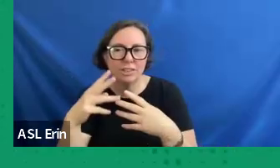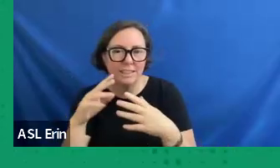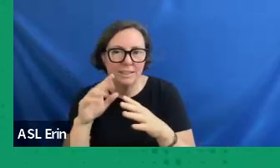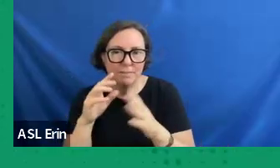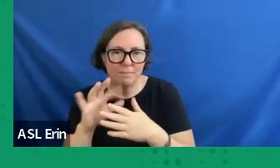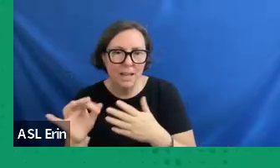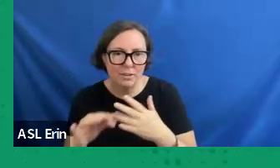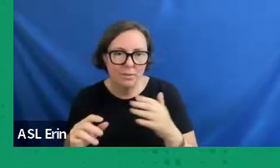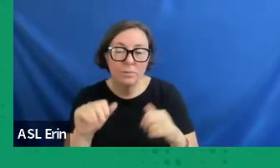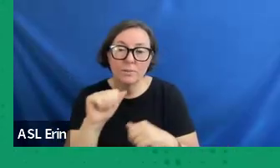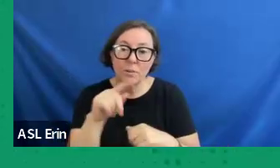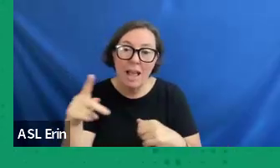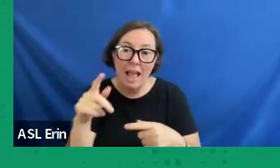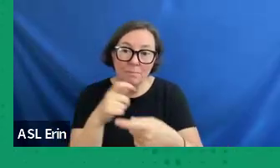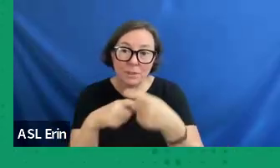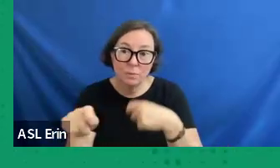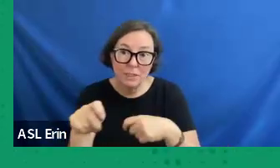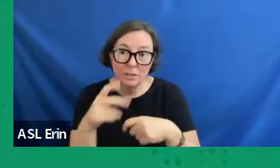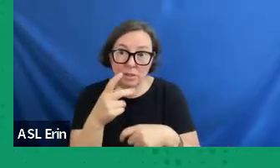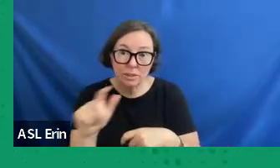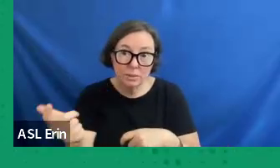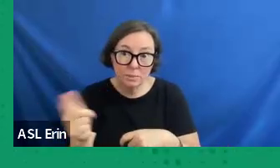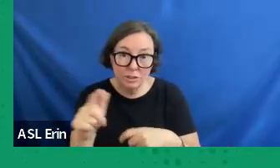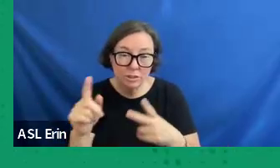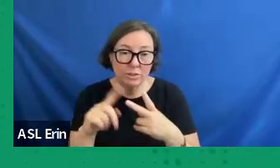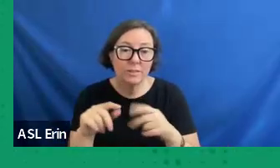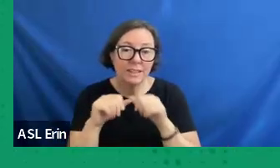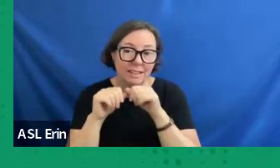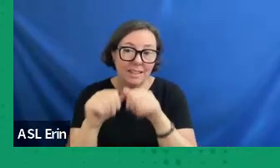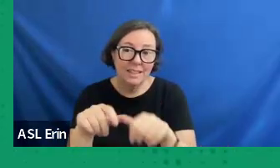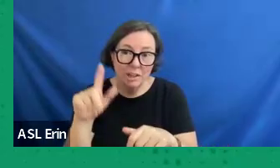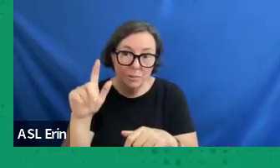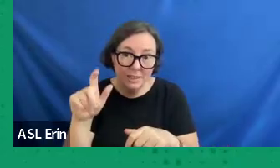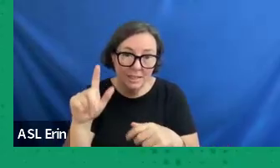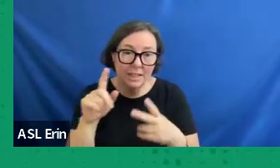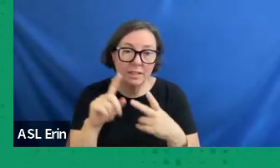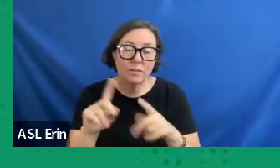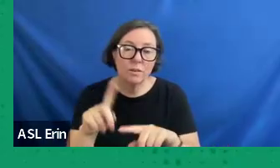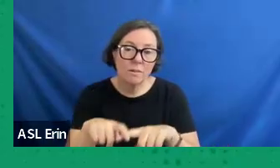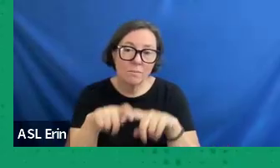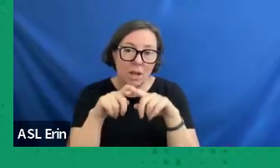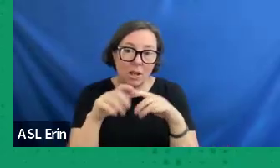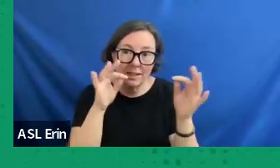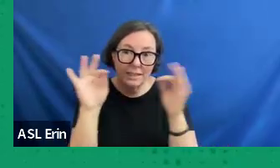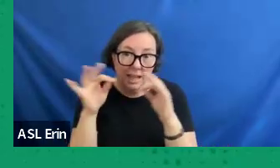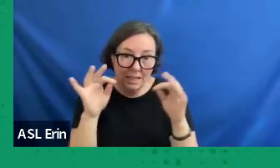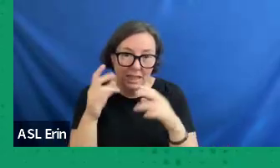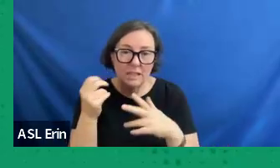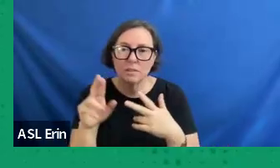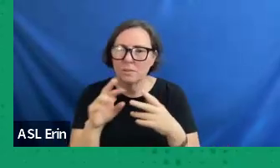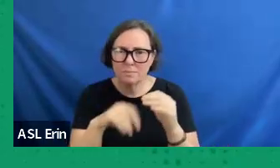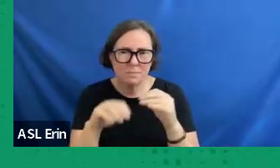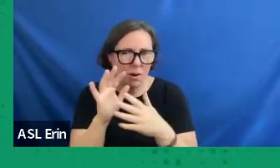the App Switcher, enable continuous click, pause eye gaze, and even